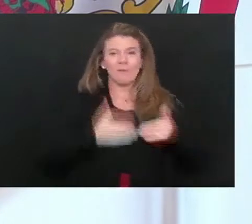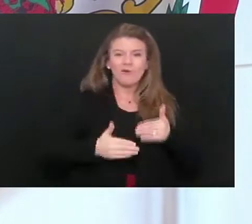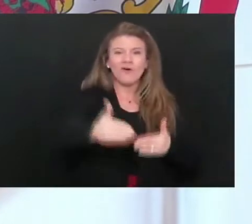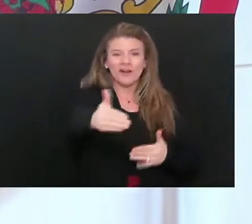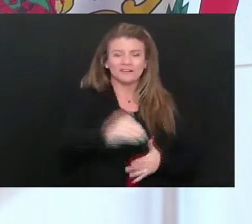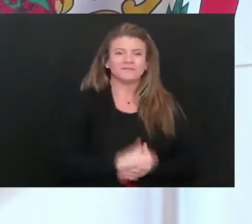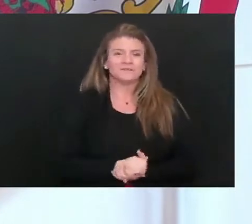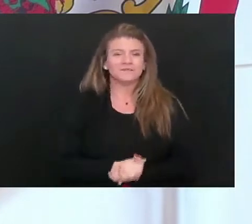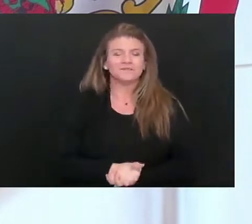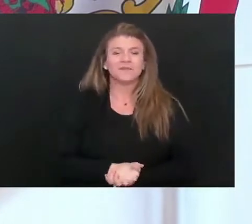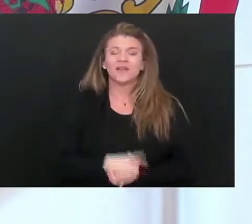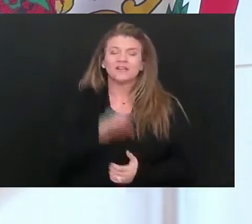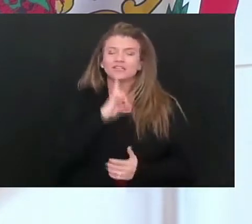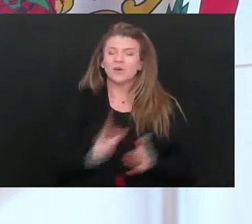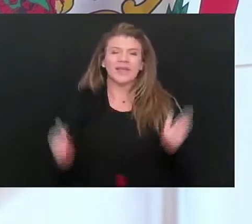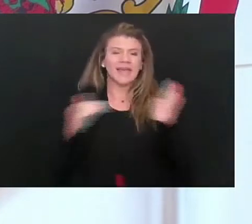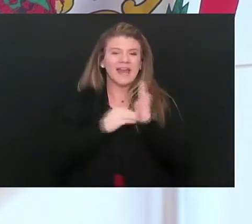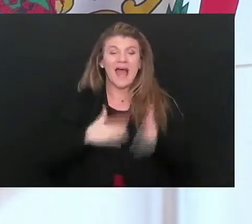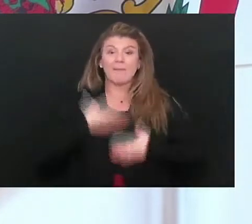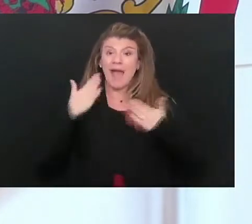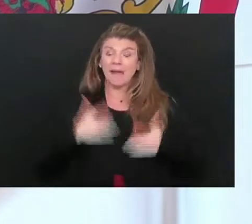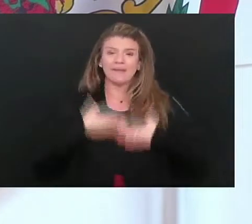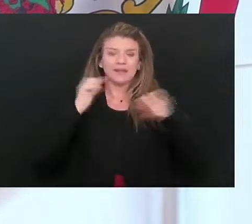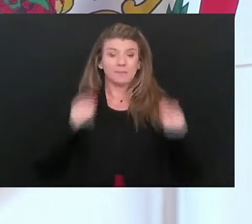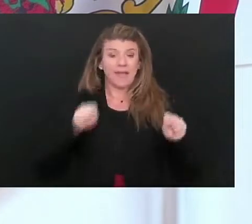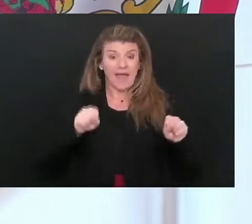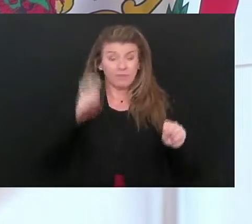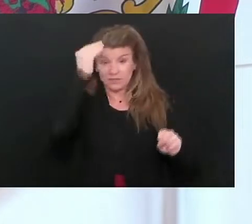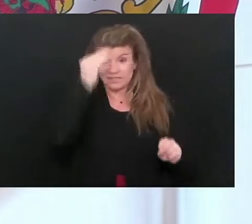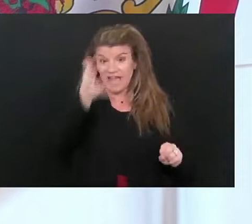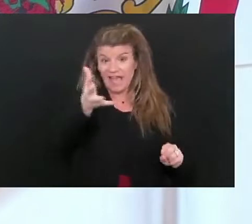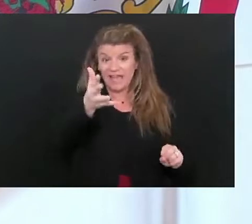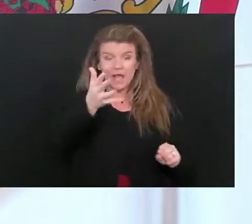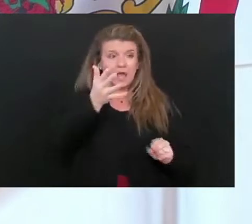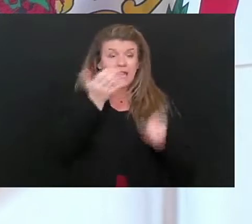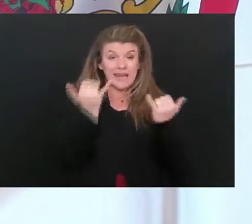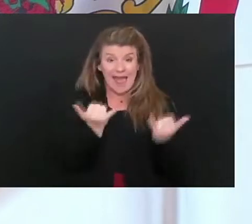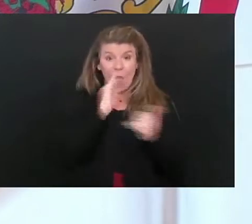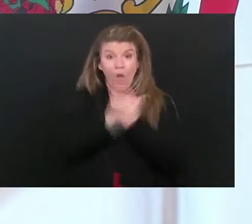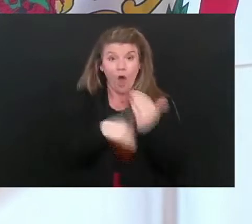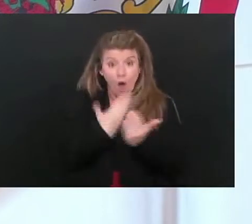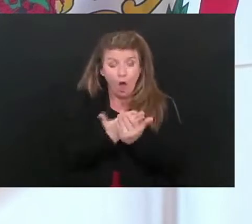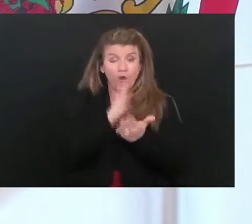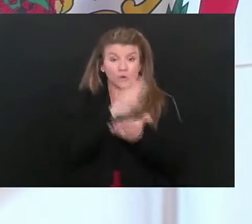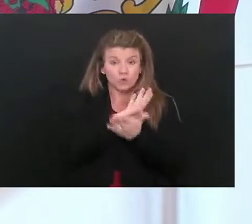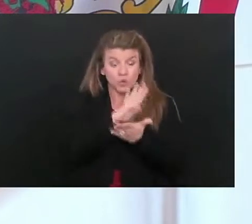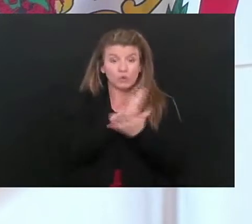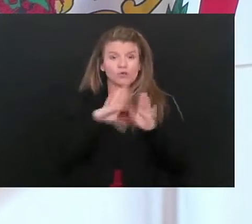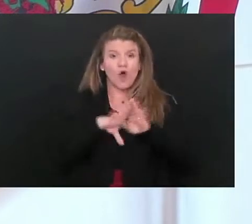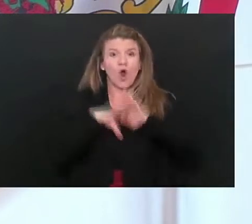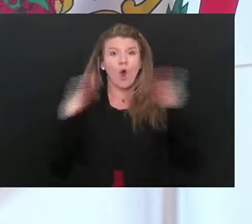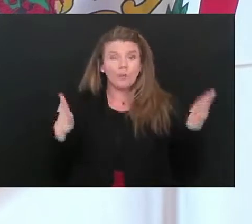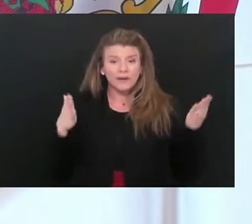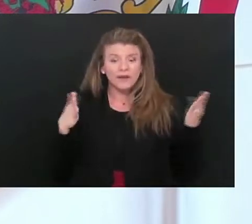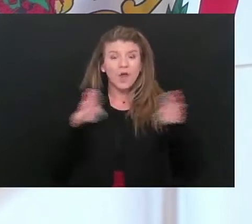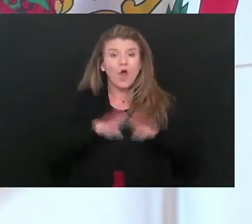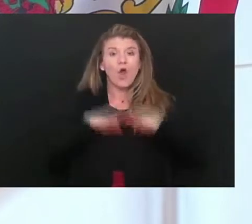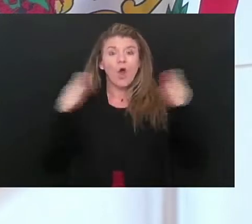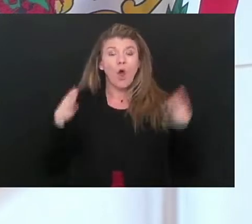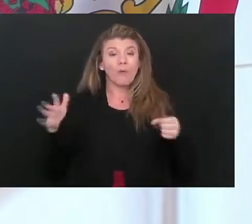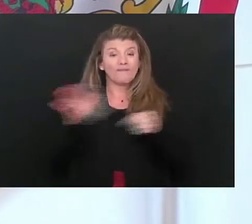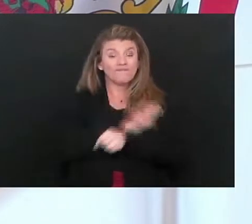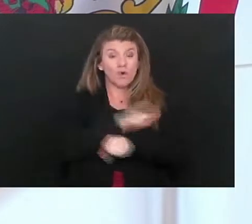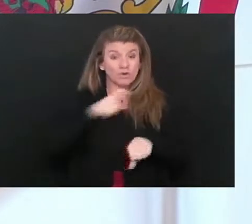again, I am very happy to be able to say all of our schools are open. They're open full time,